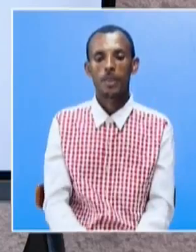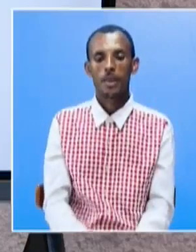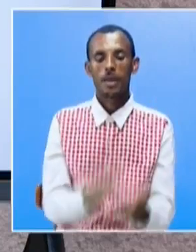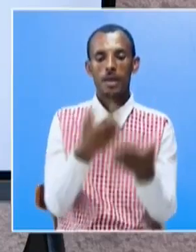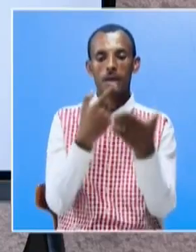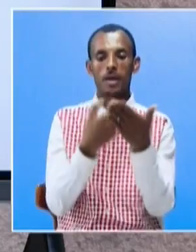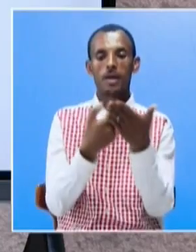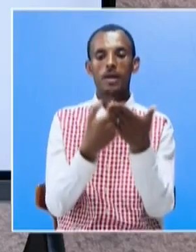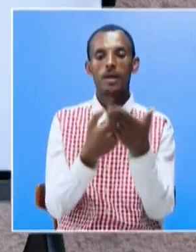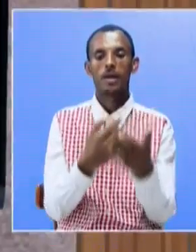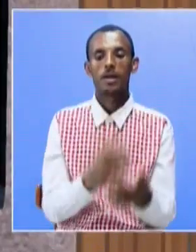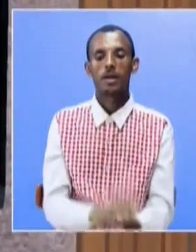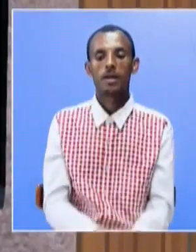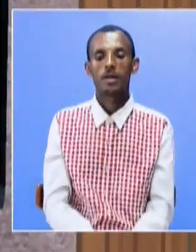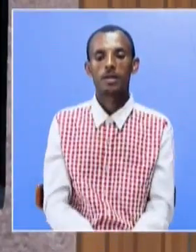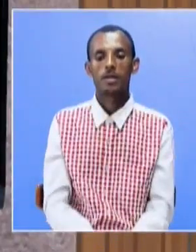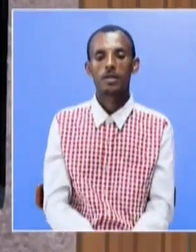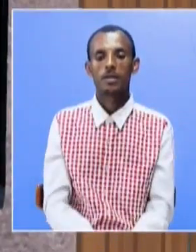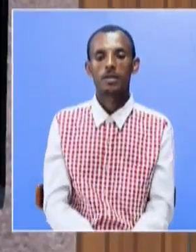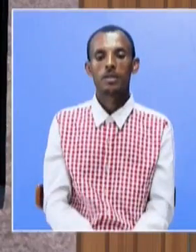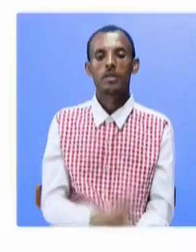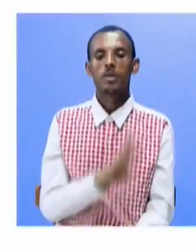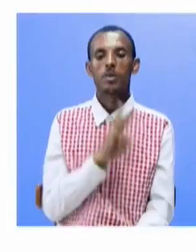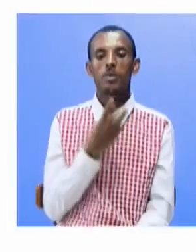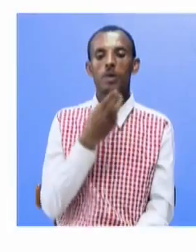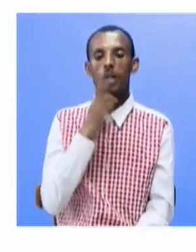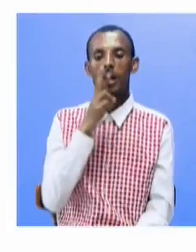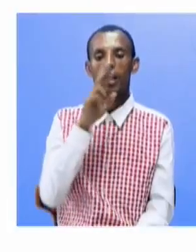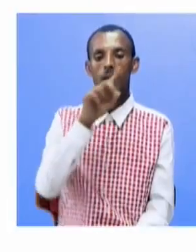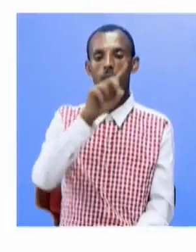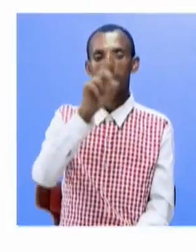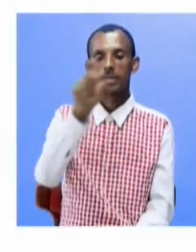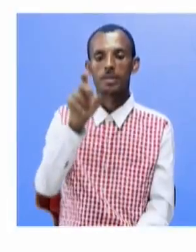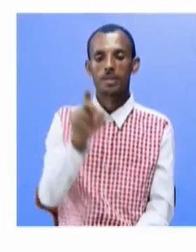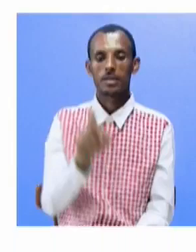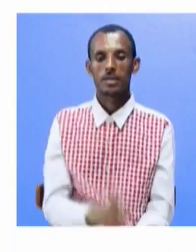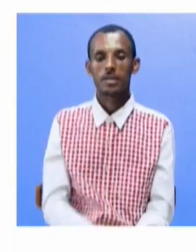Here, we are asked to